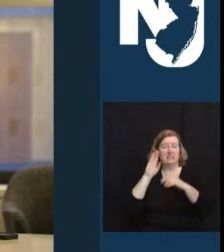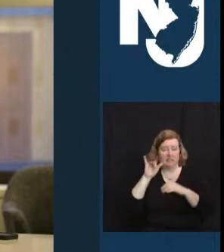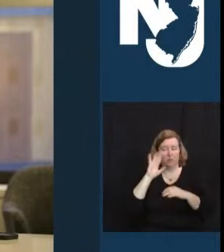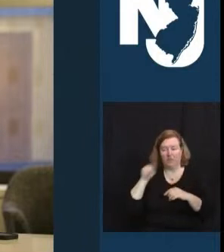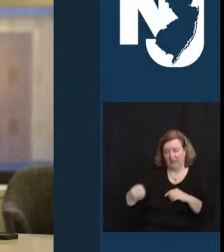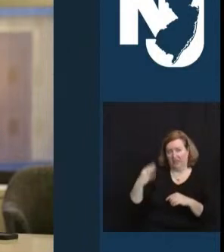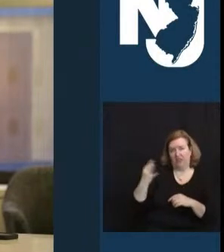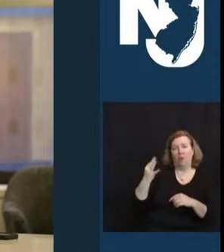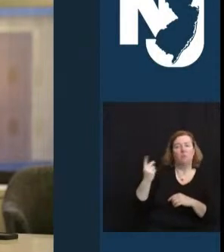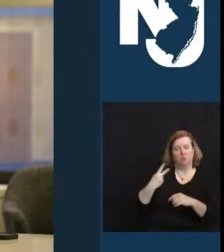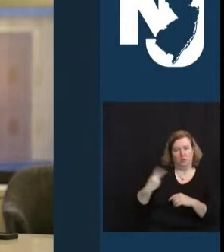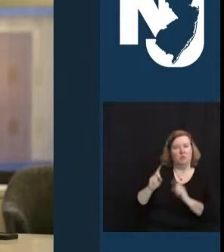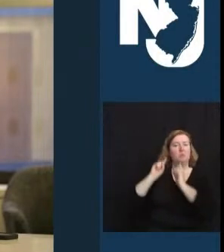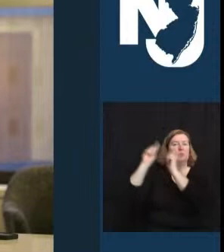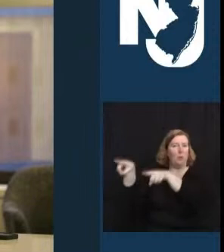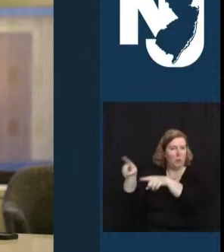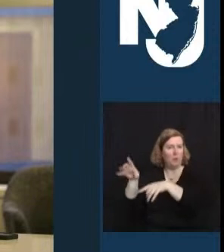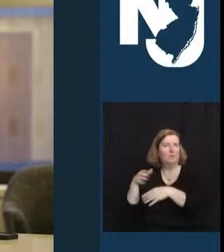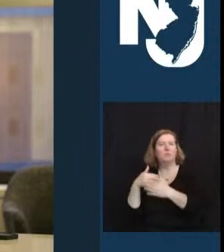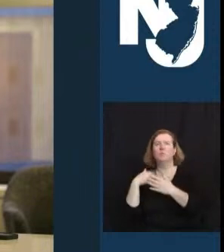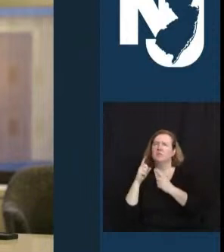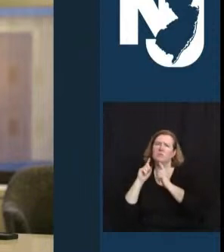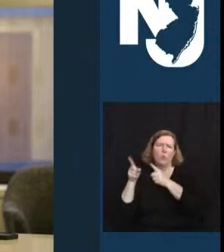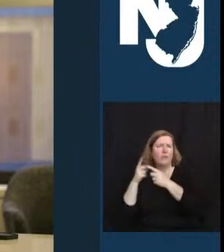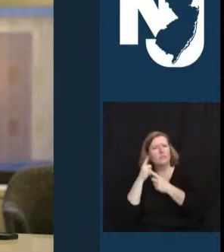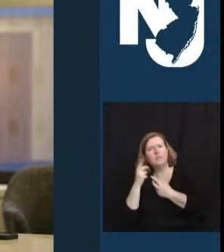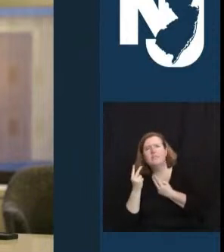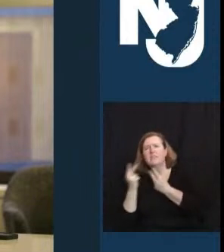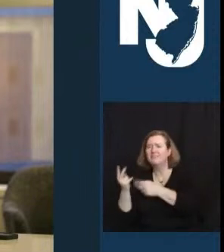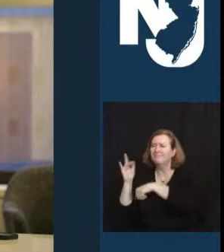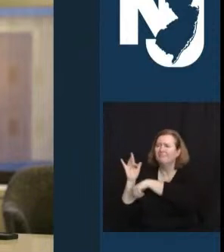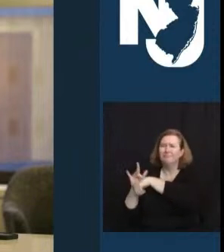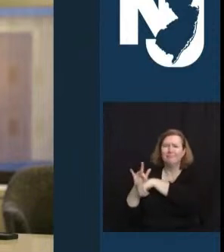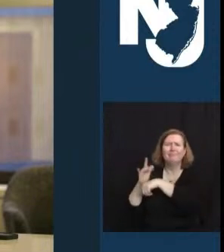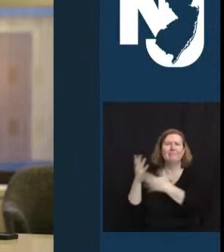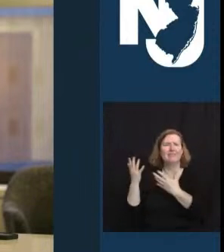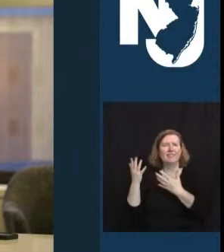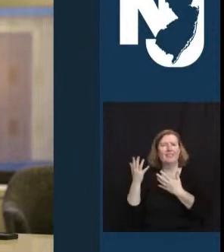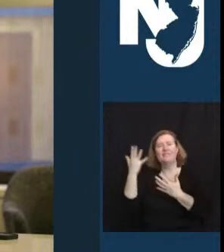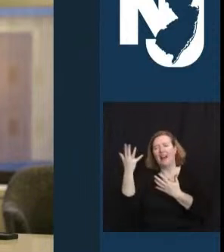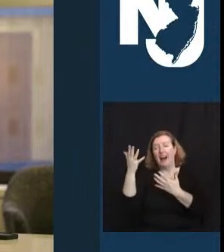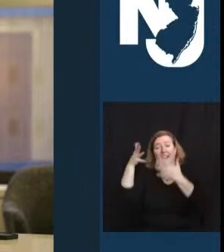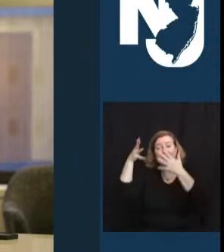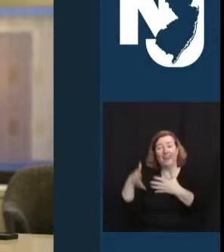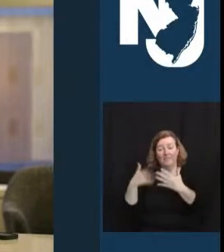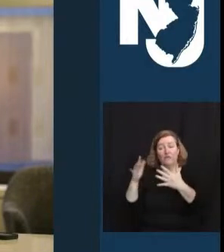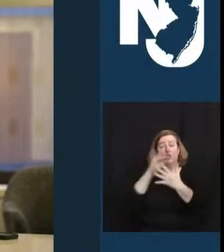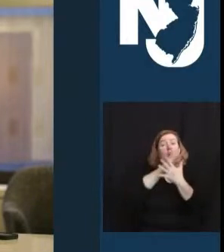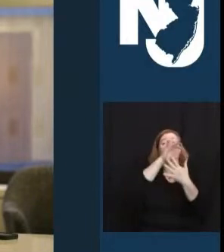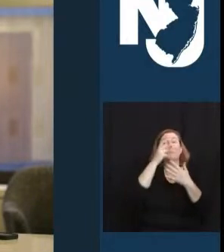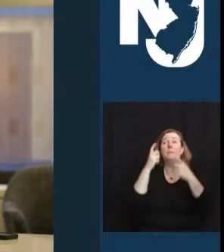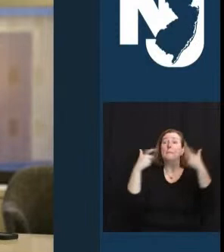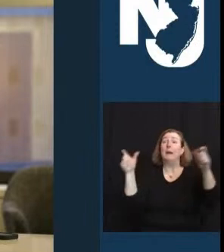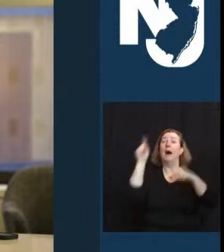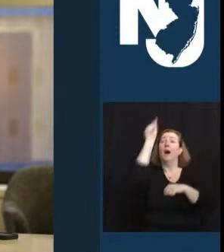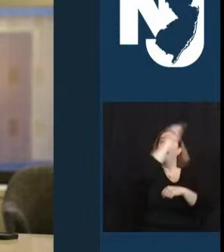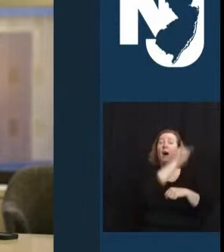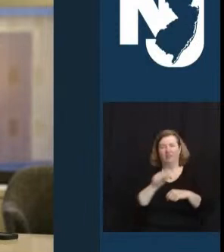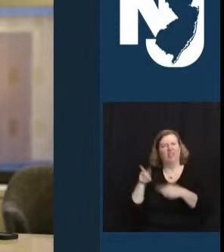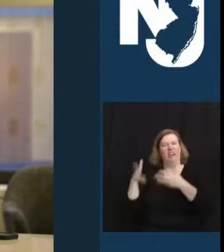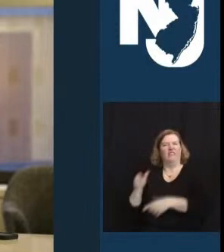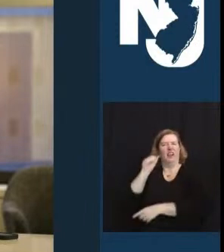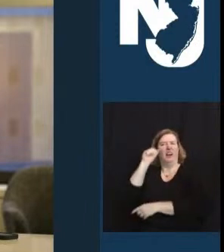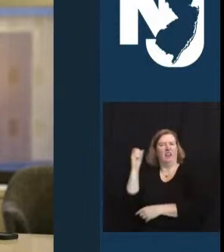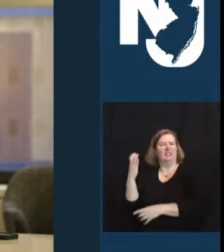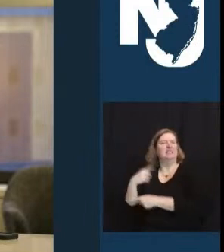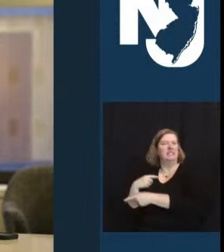on being there to complete our circuit of visiting all 6 vaccination mega sites, and we thought it would be a perfect opportunity to showcase